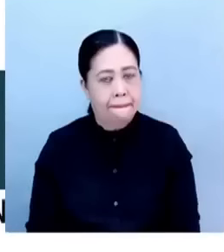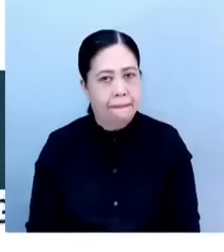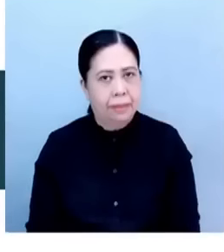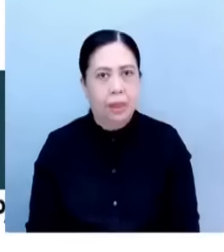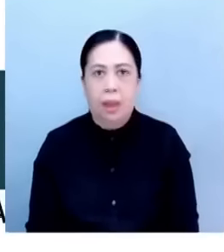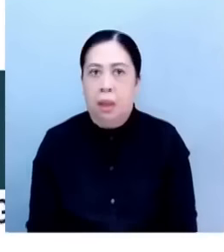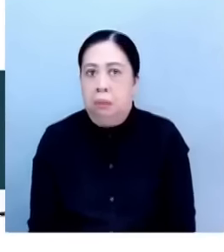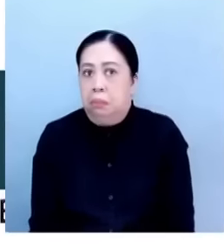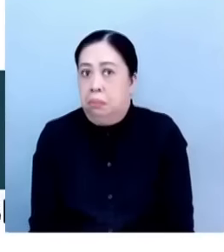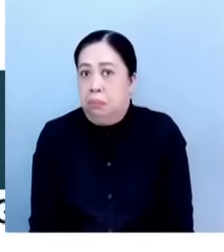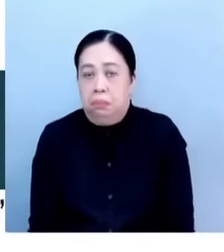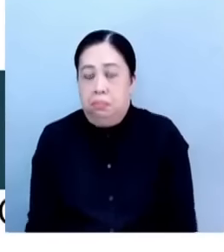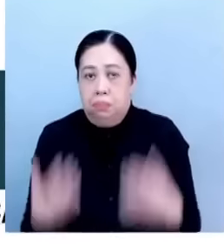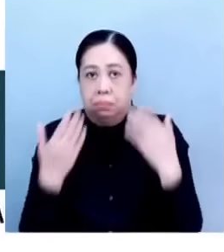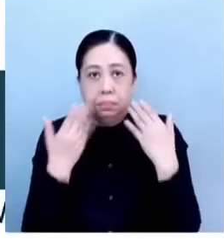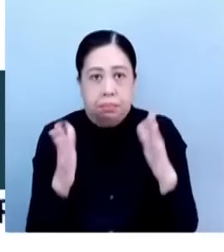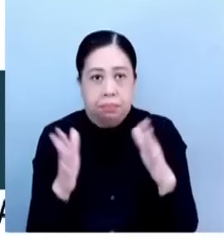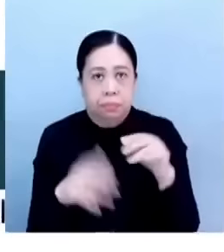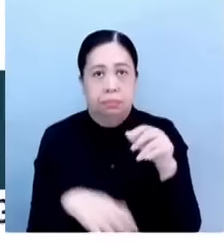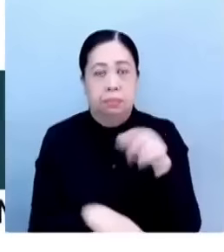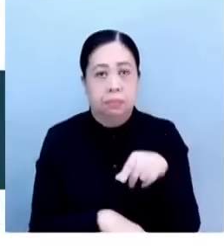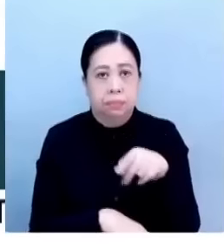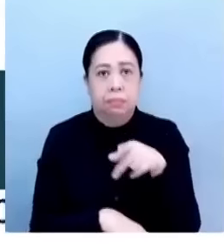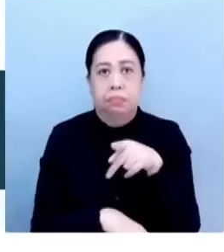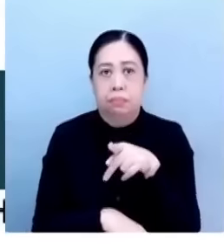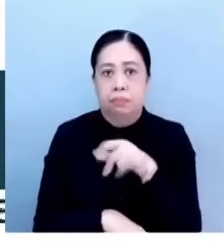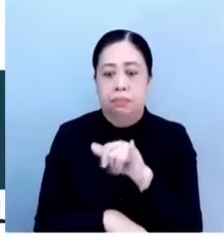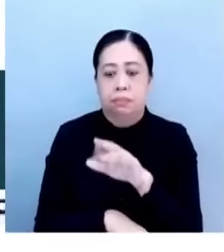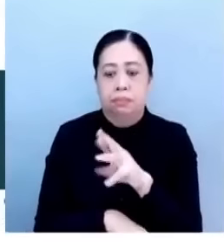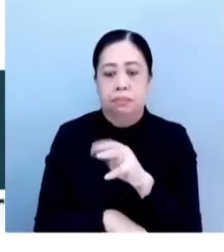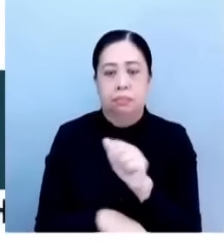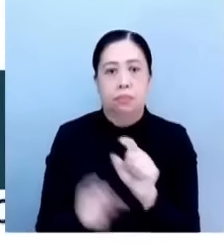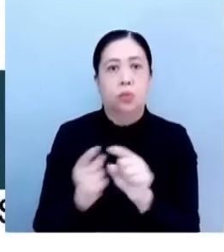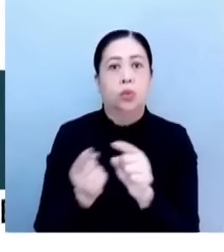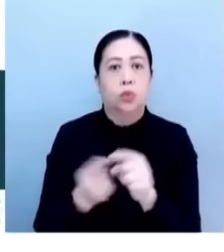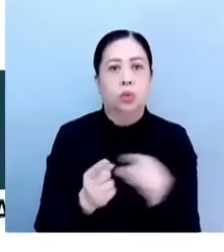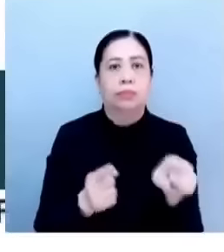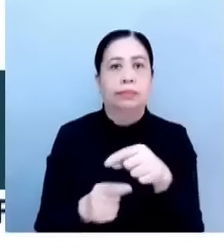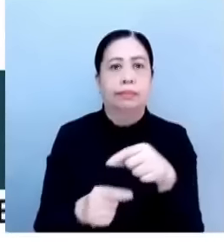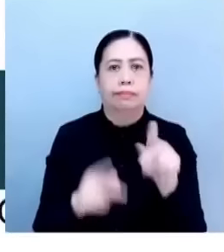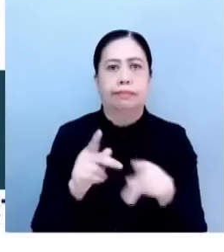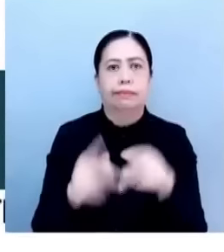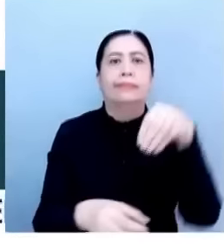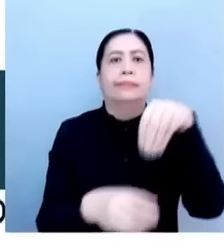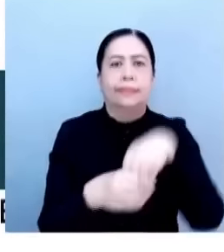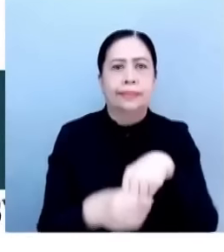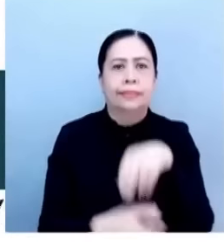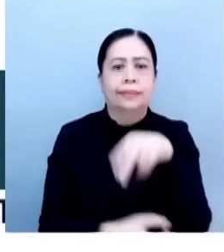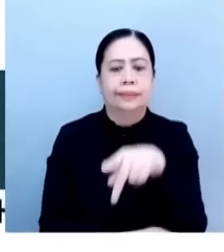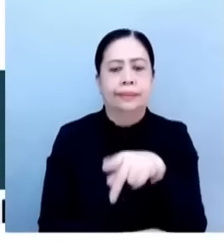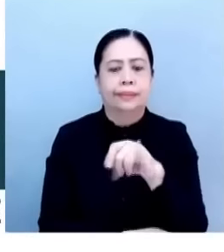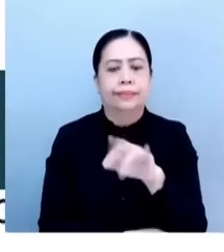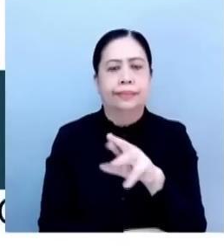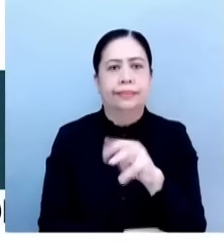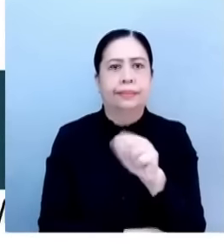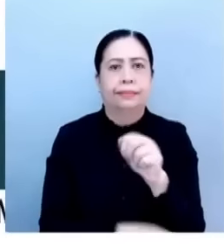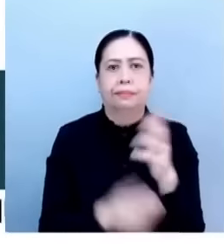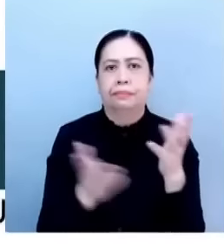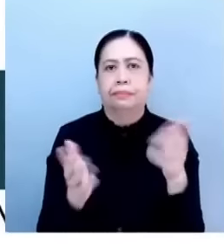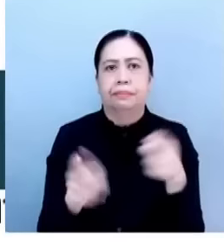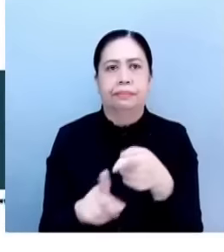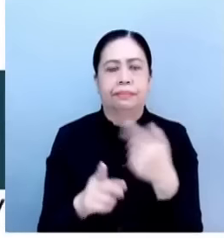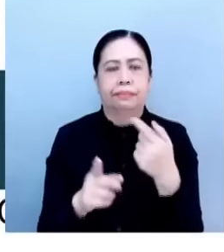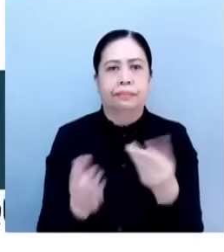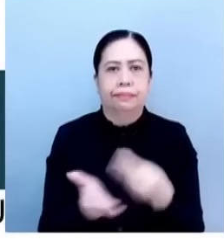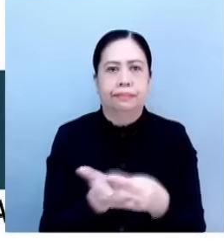know. It is Firma and all their allies that are. I think we're the ones who raised